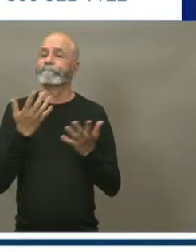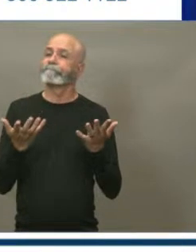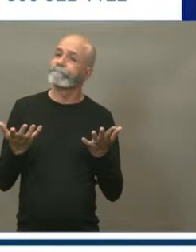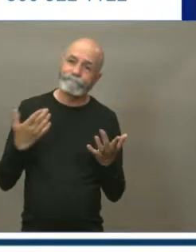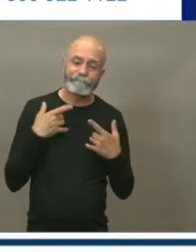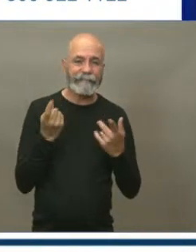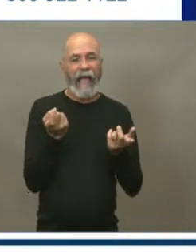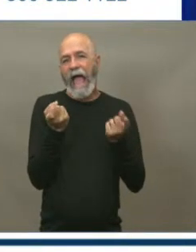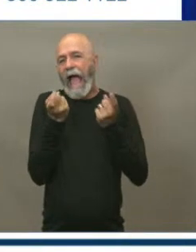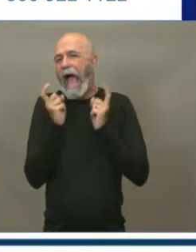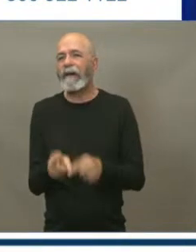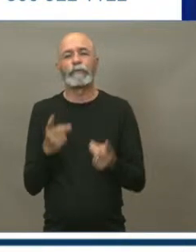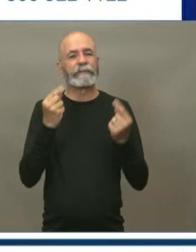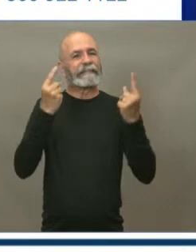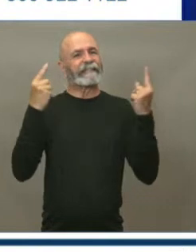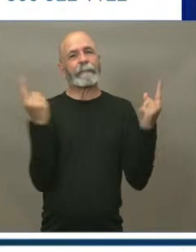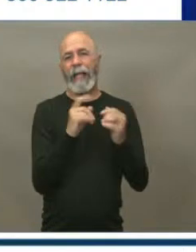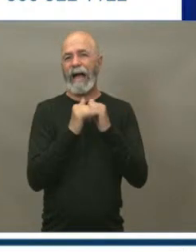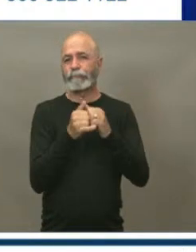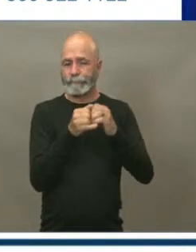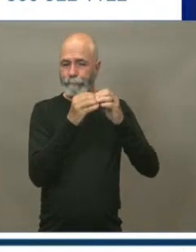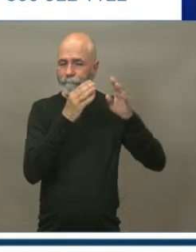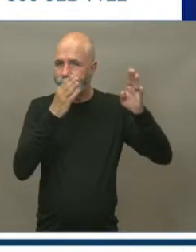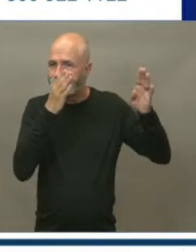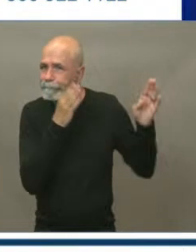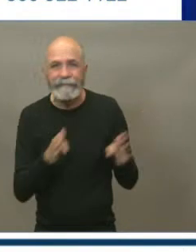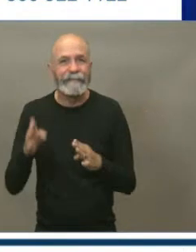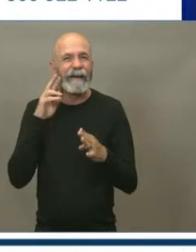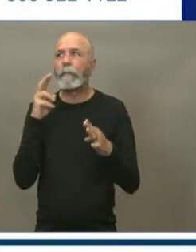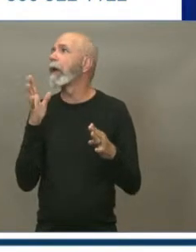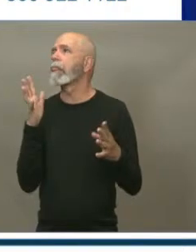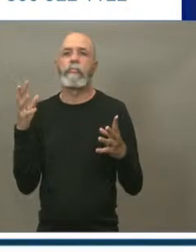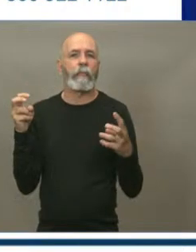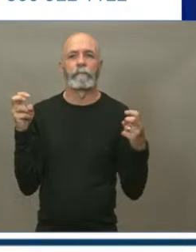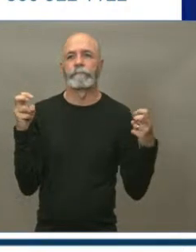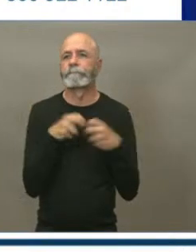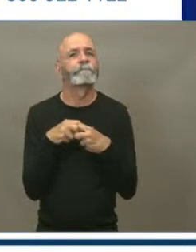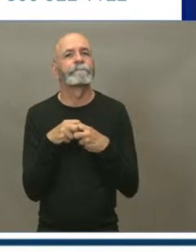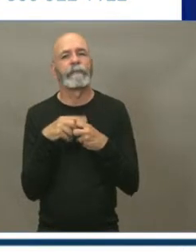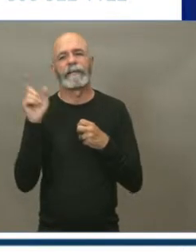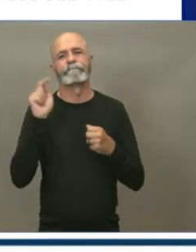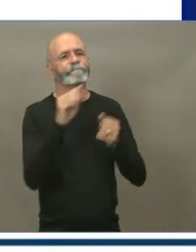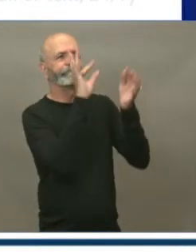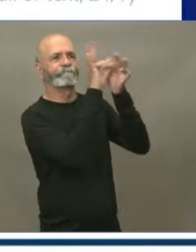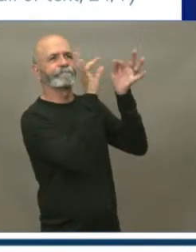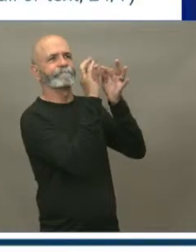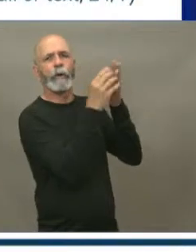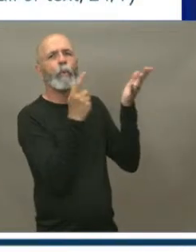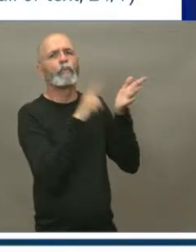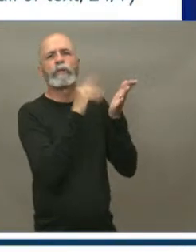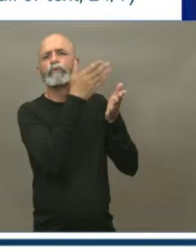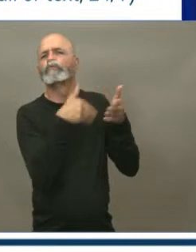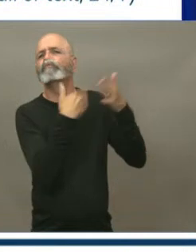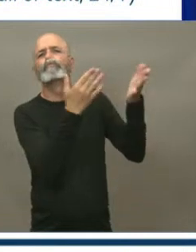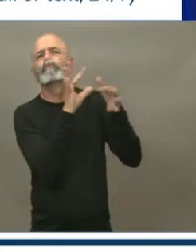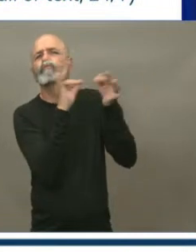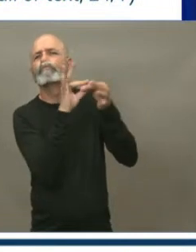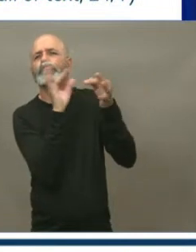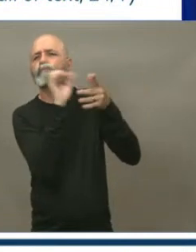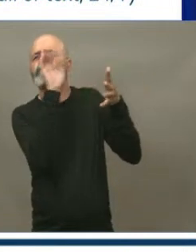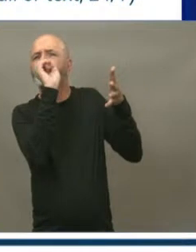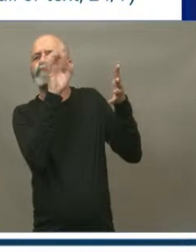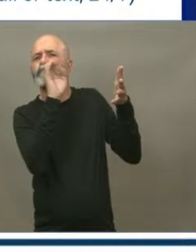difficult situations to present their case for a compassionate exemption. So there is a process to be followed,